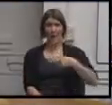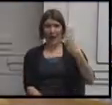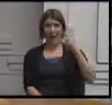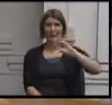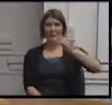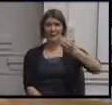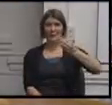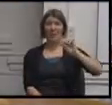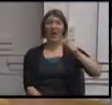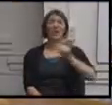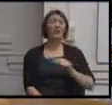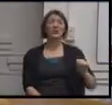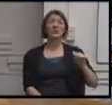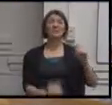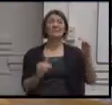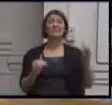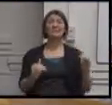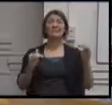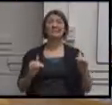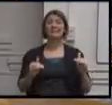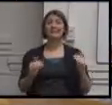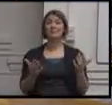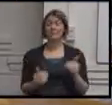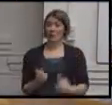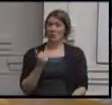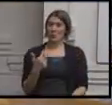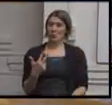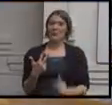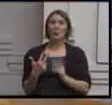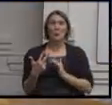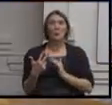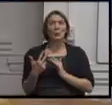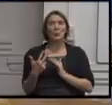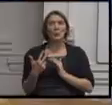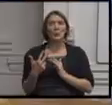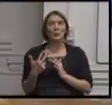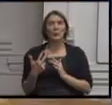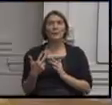rating. What this says is